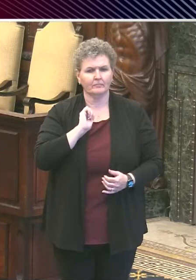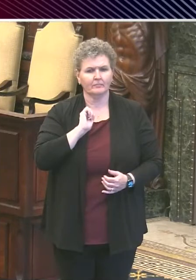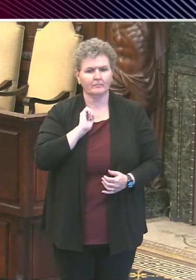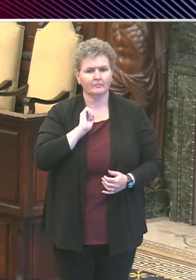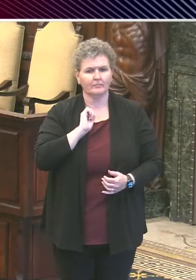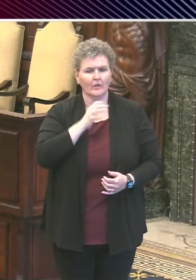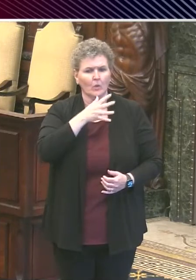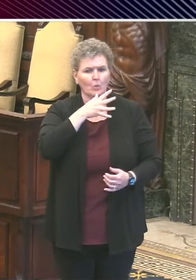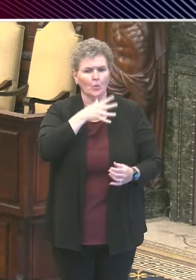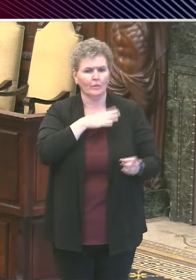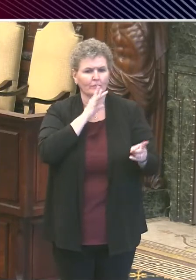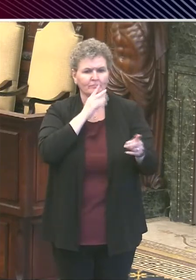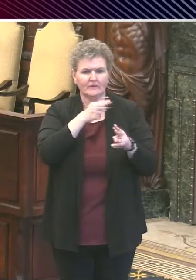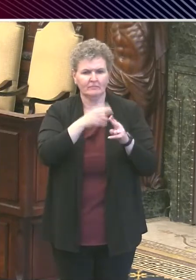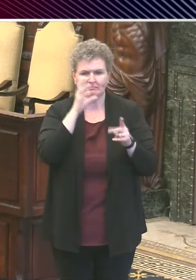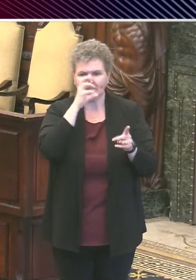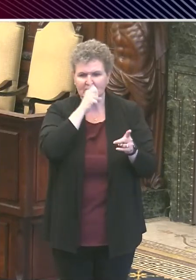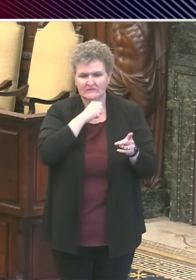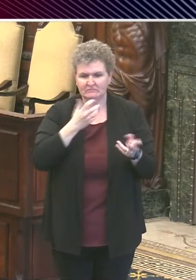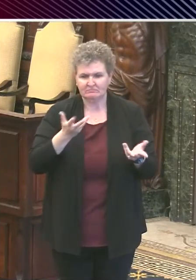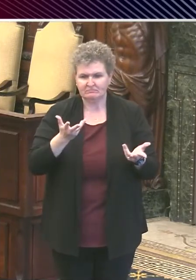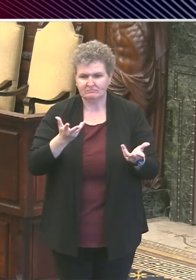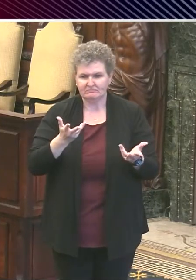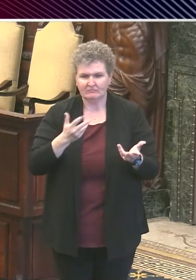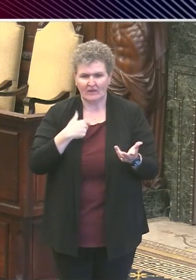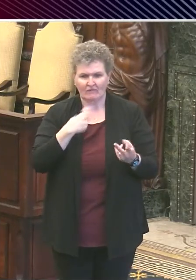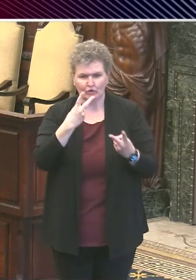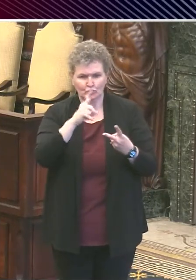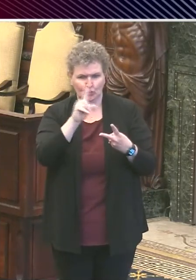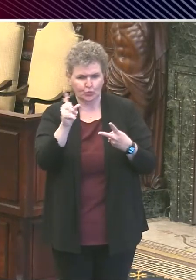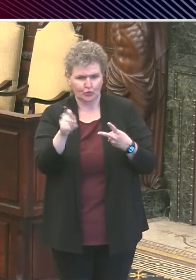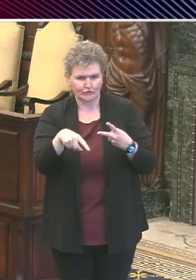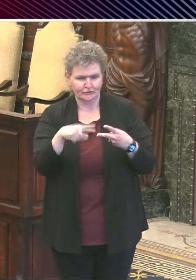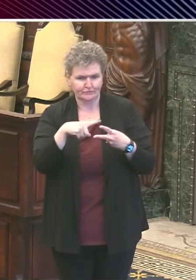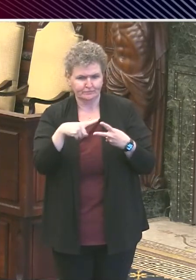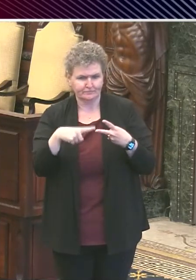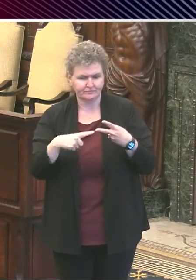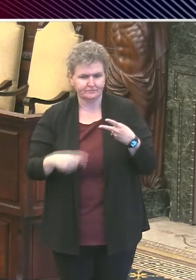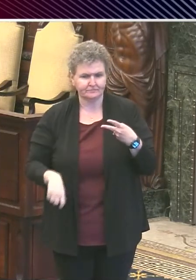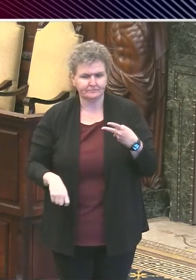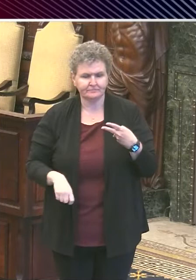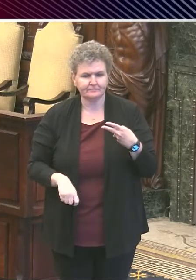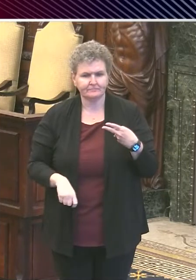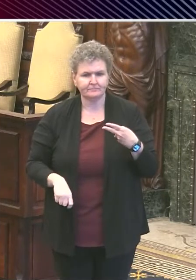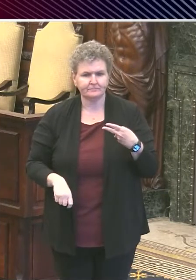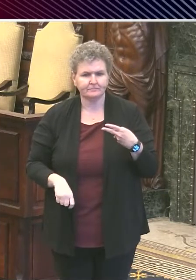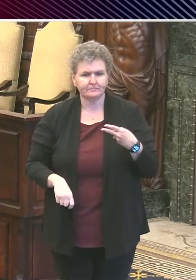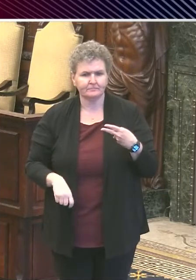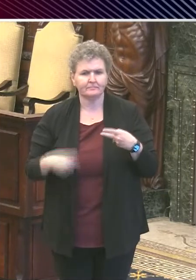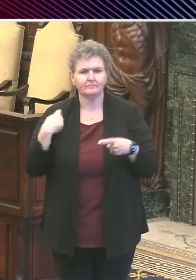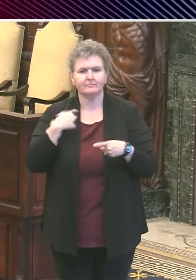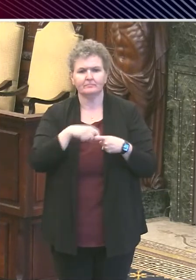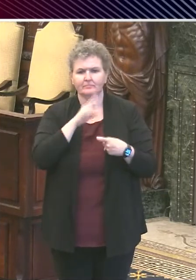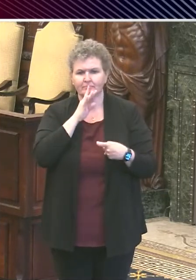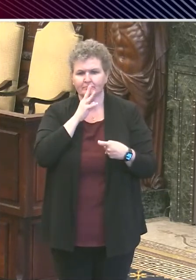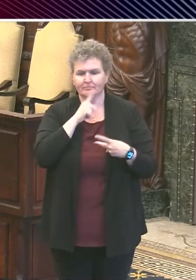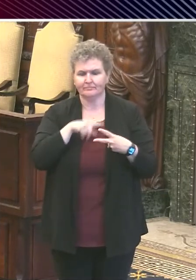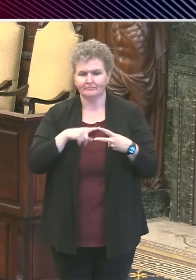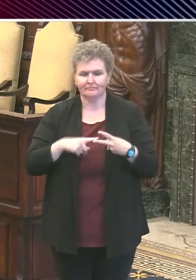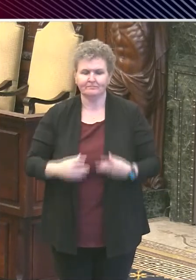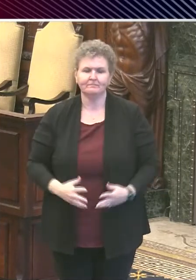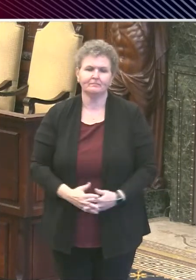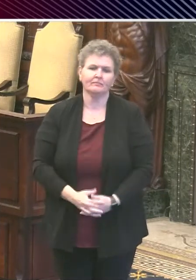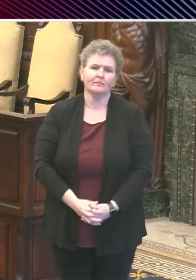questions on a different topic. Go ahead. Okay, mi pregunta es sobre las mascarillas. Si uno